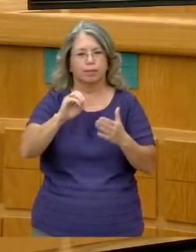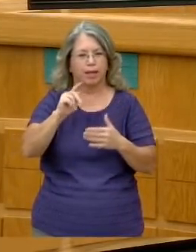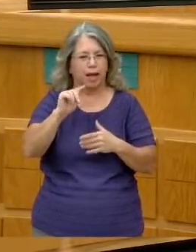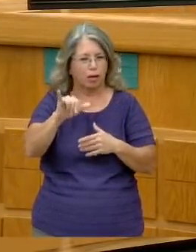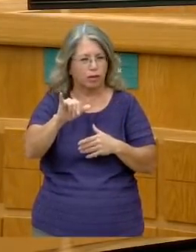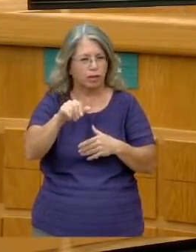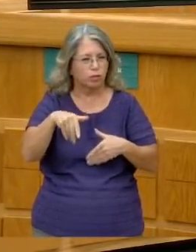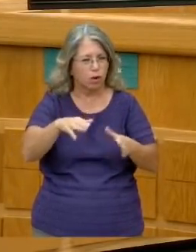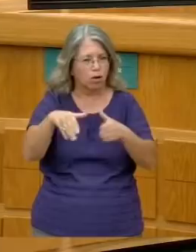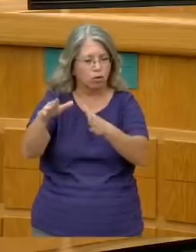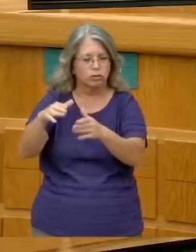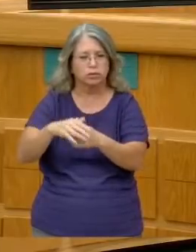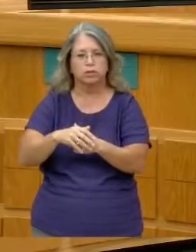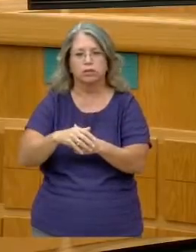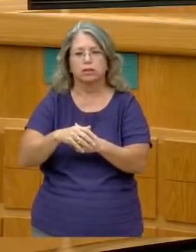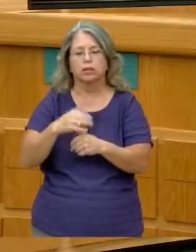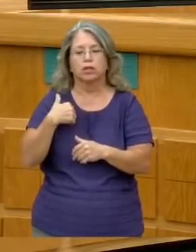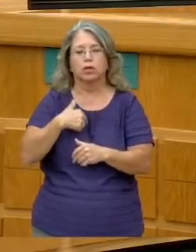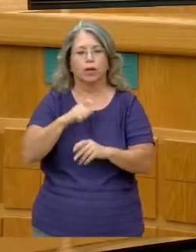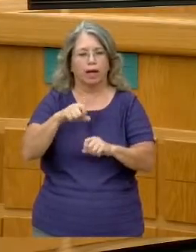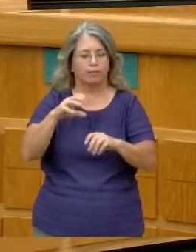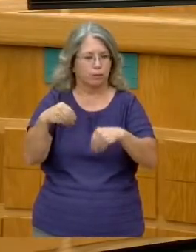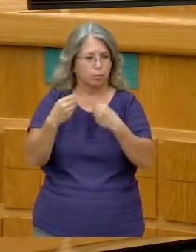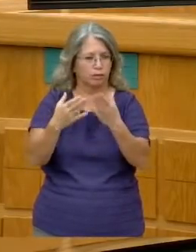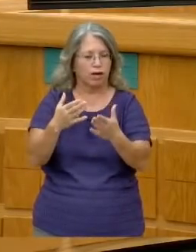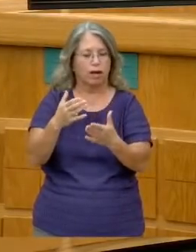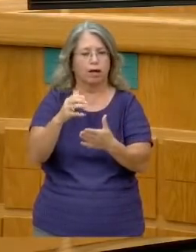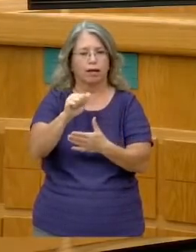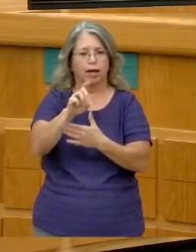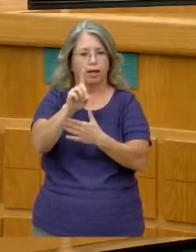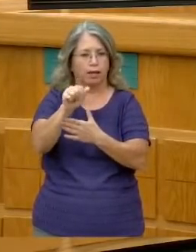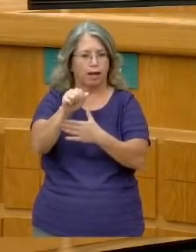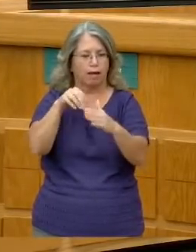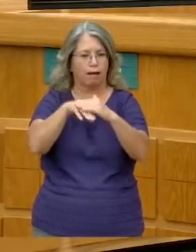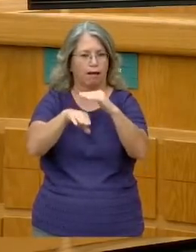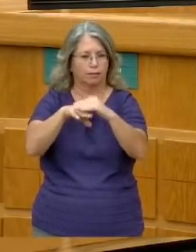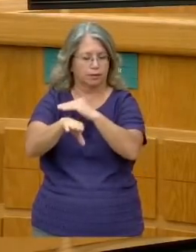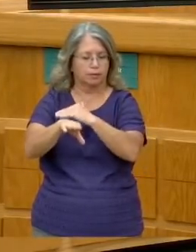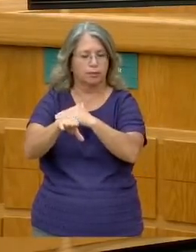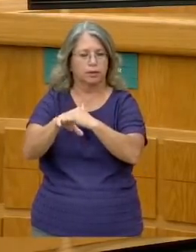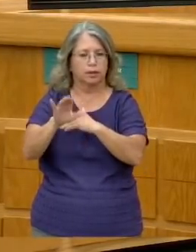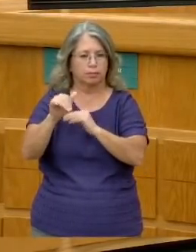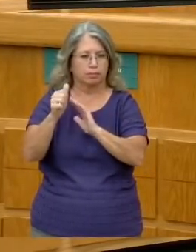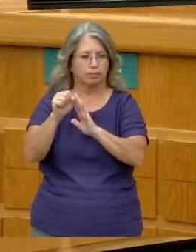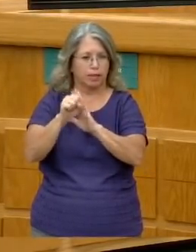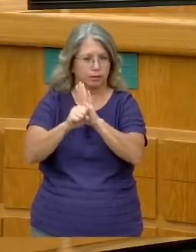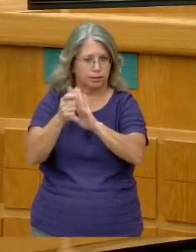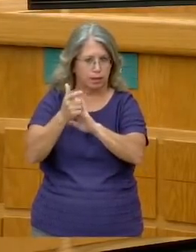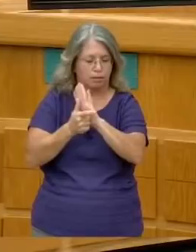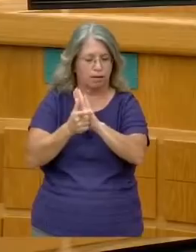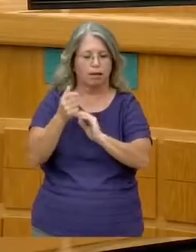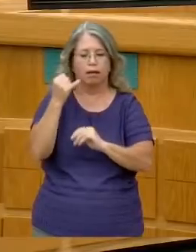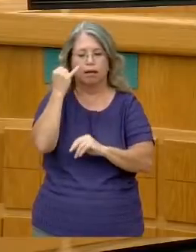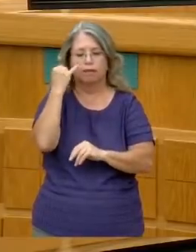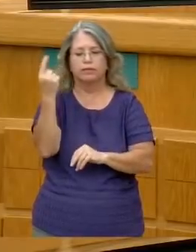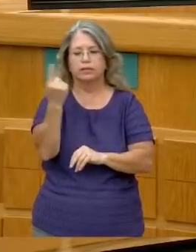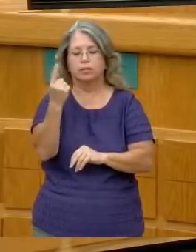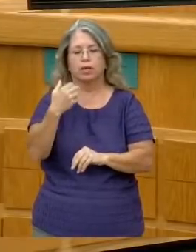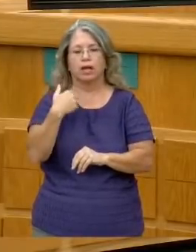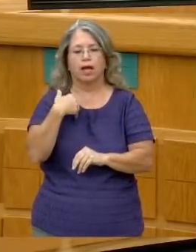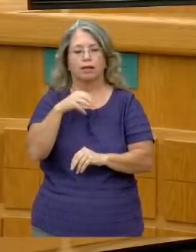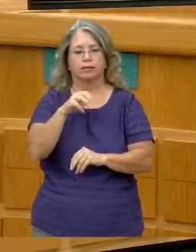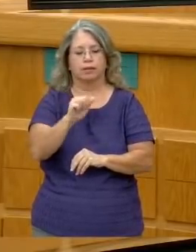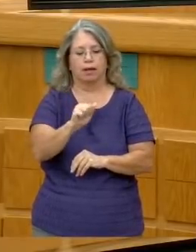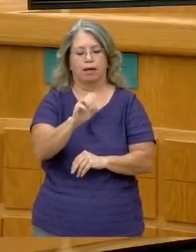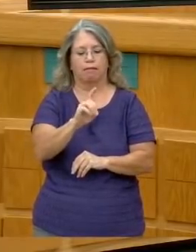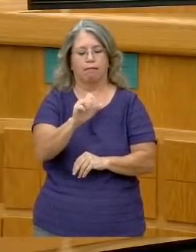roads. We do have to provide ADA accessibility by state law, and so if somebody has a ADA